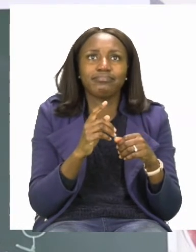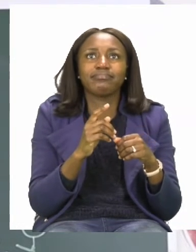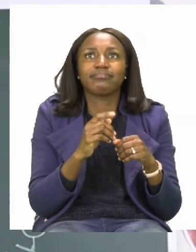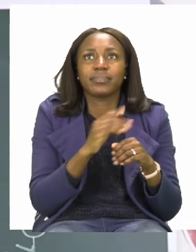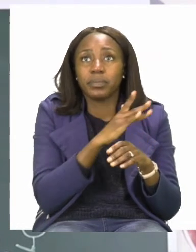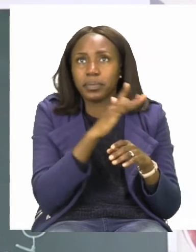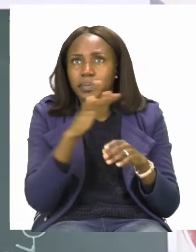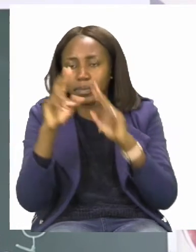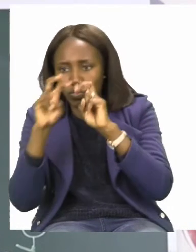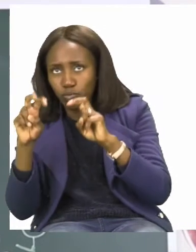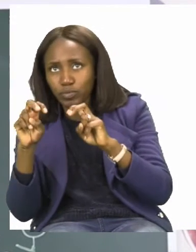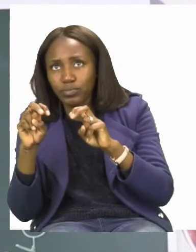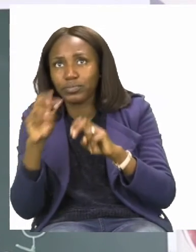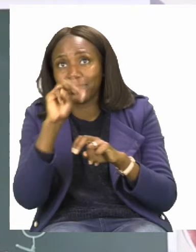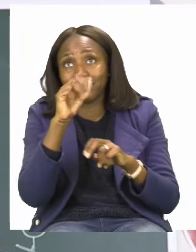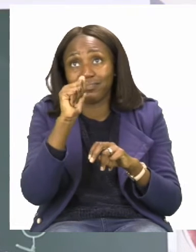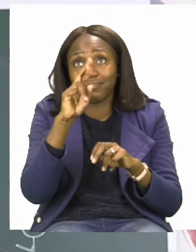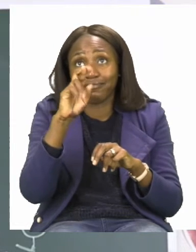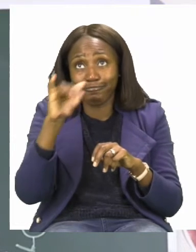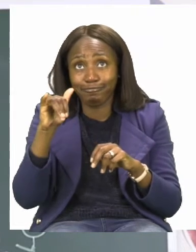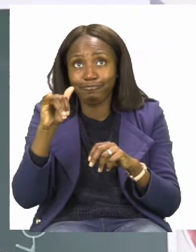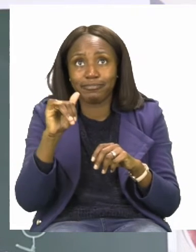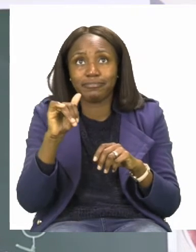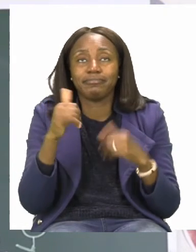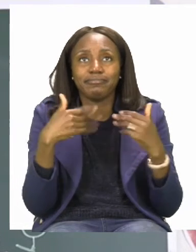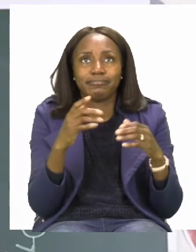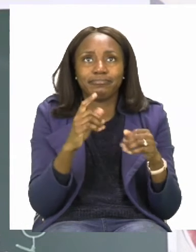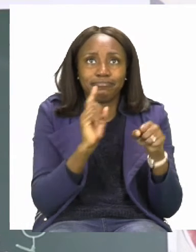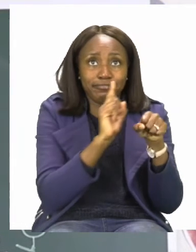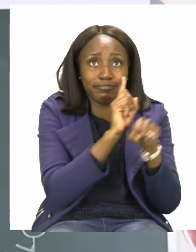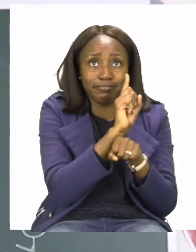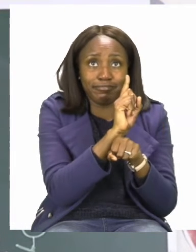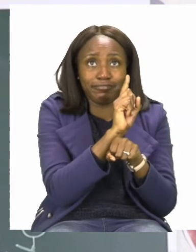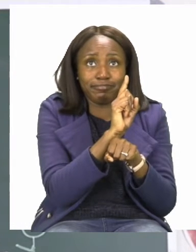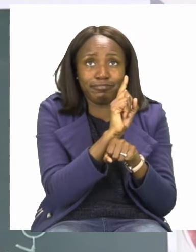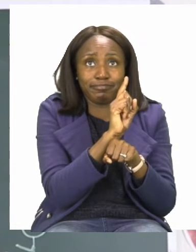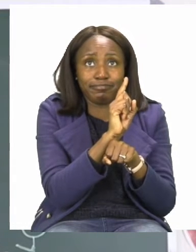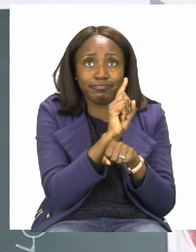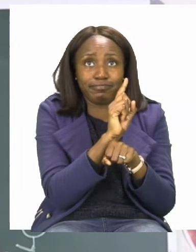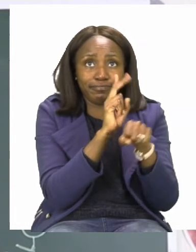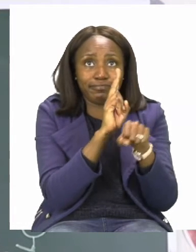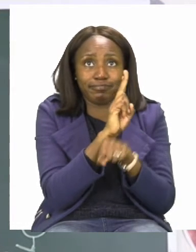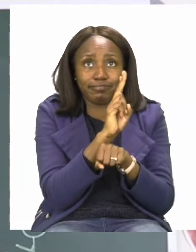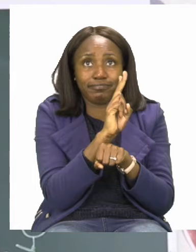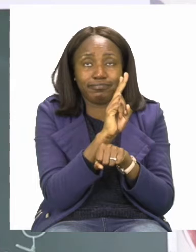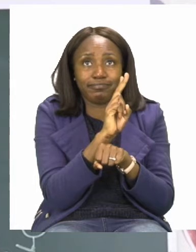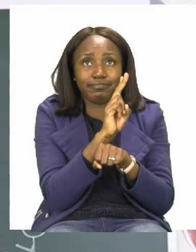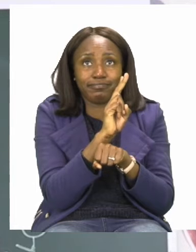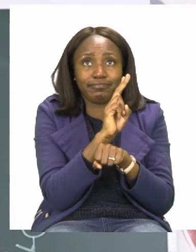way up to Mary. We start by saying first,